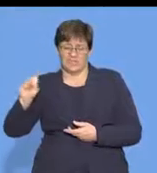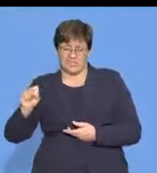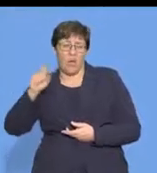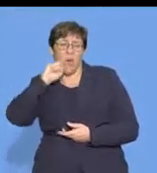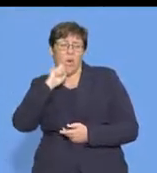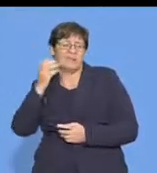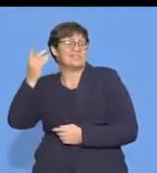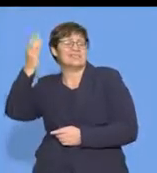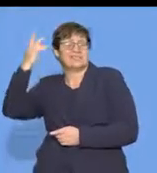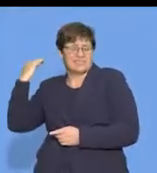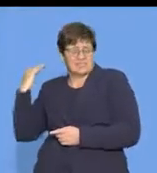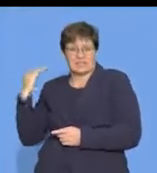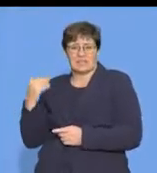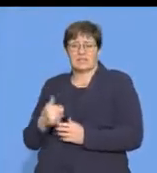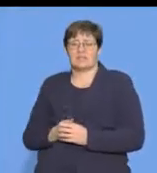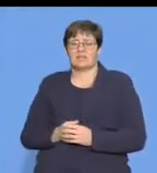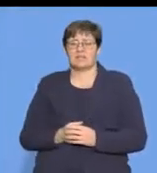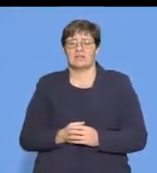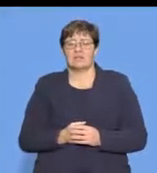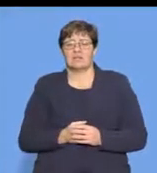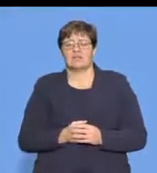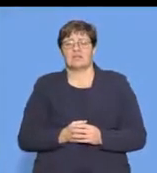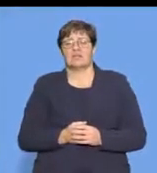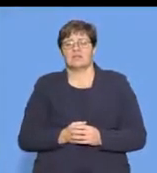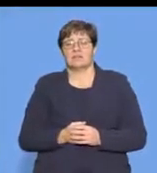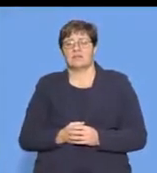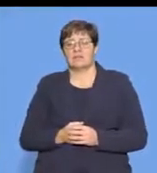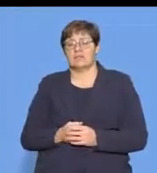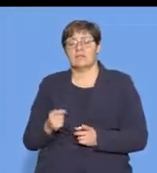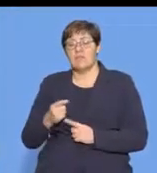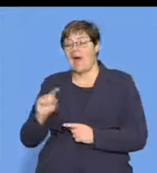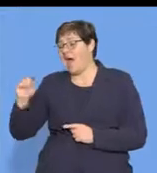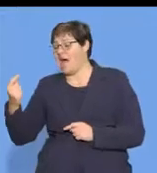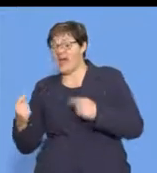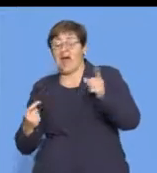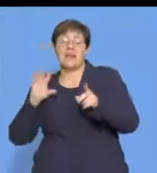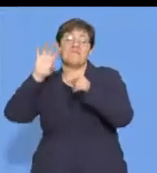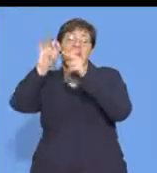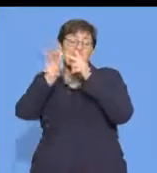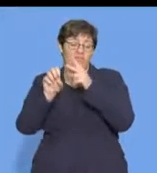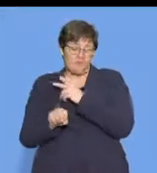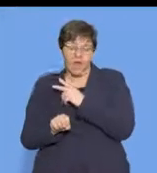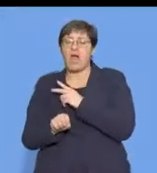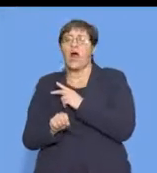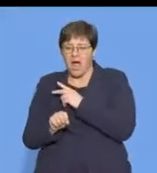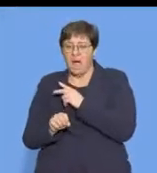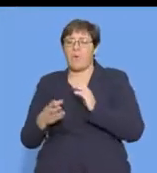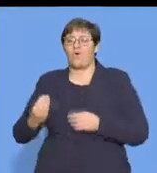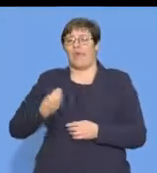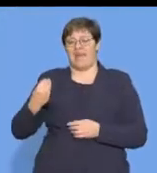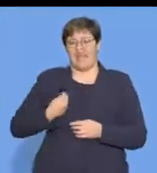so in other words, those fossils of Homo erectus found elsewhere in the world were a lot